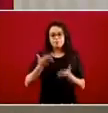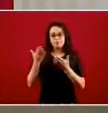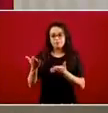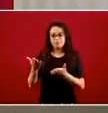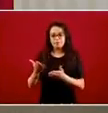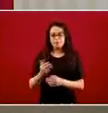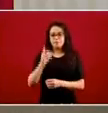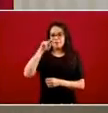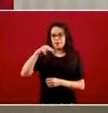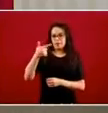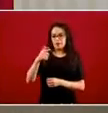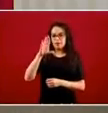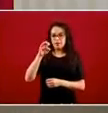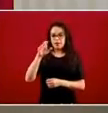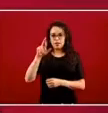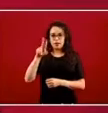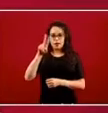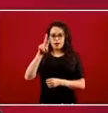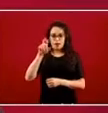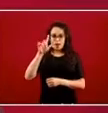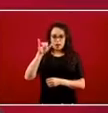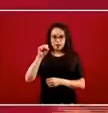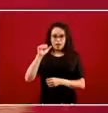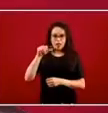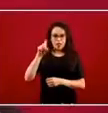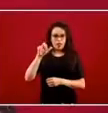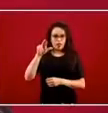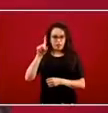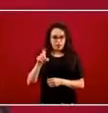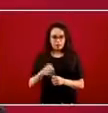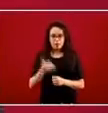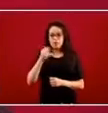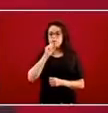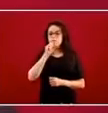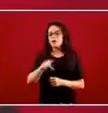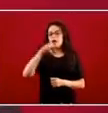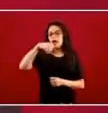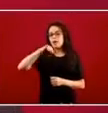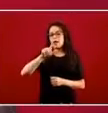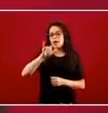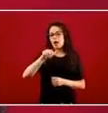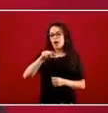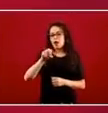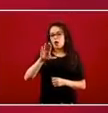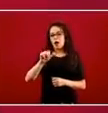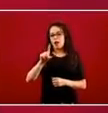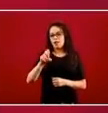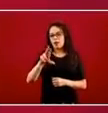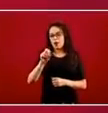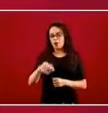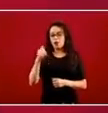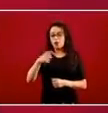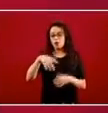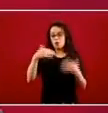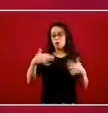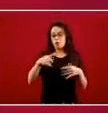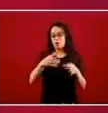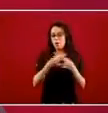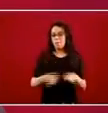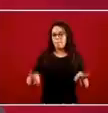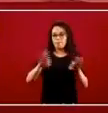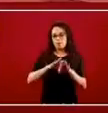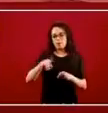General Directorate of Communications and Technology of the Ministry of Health. And I would like to also thank Emiliano Calderon and his